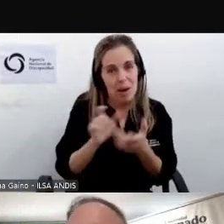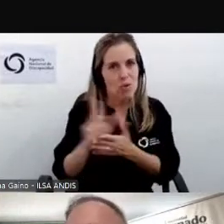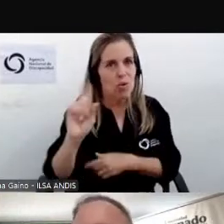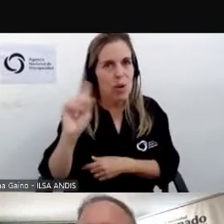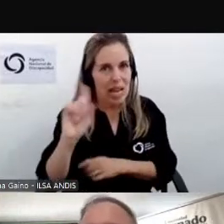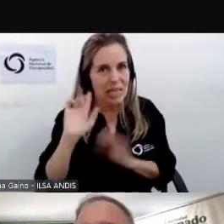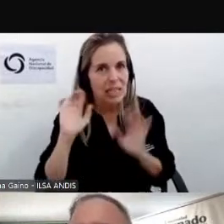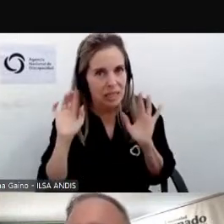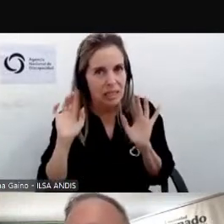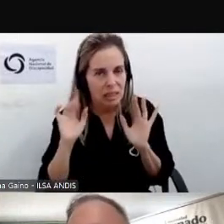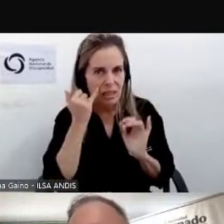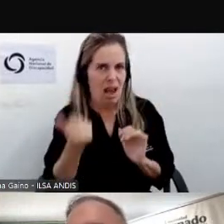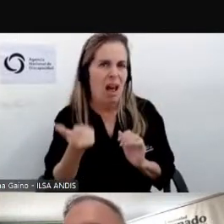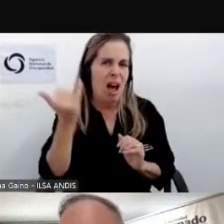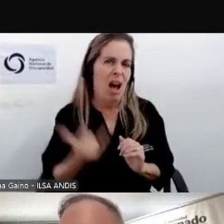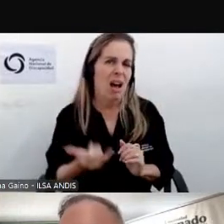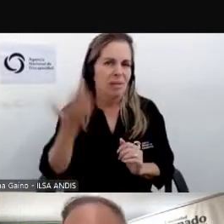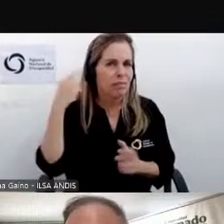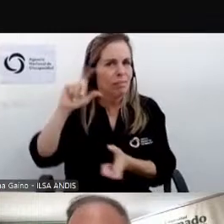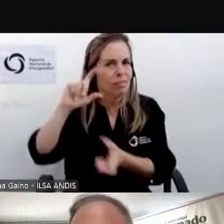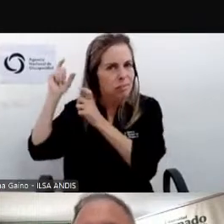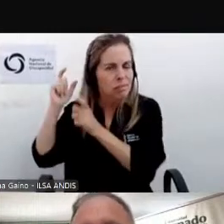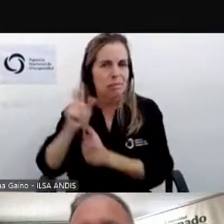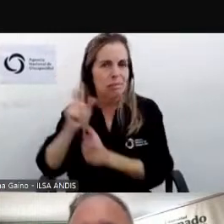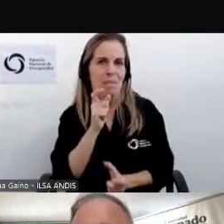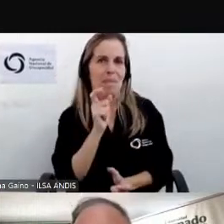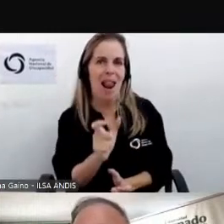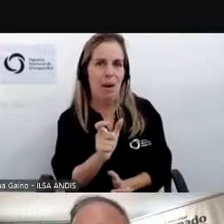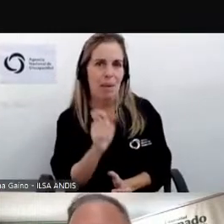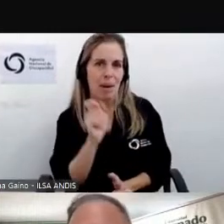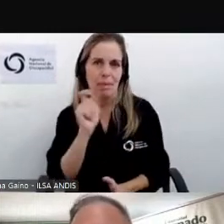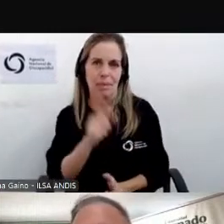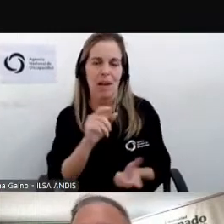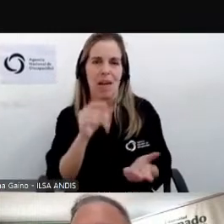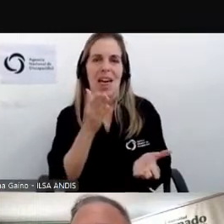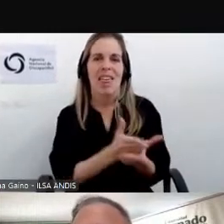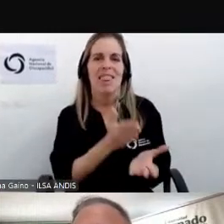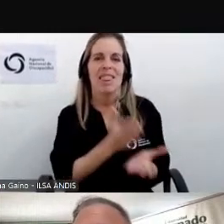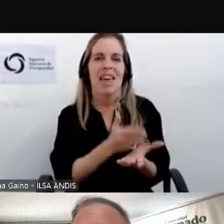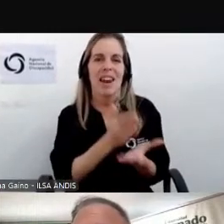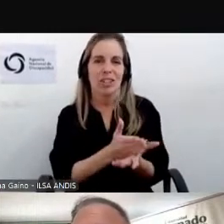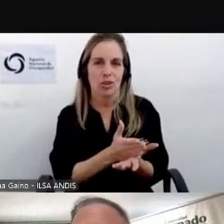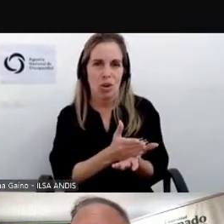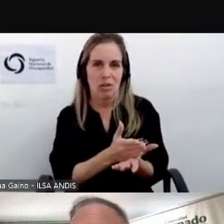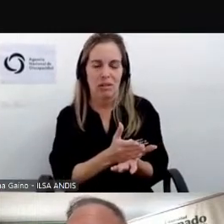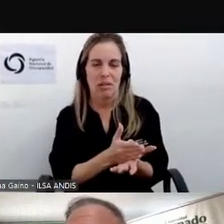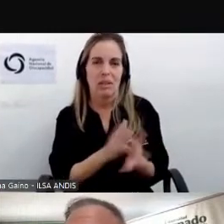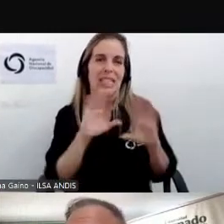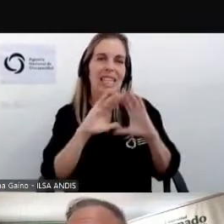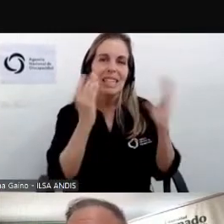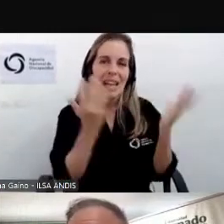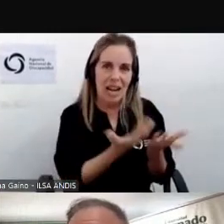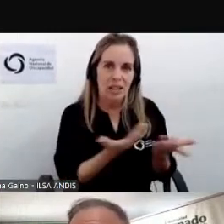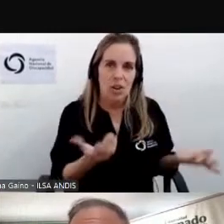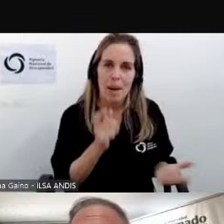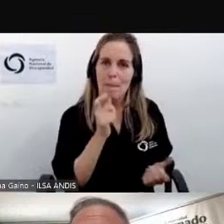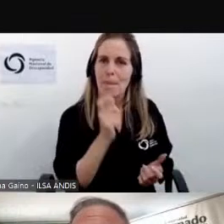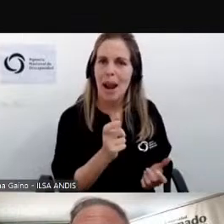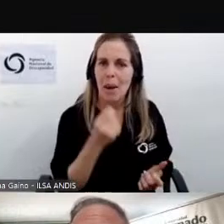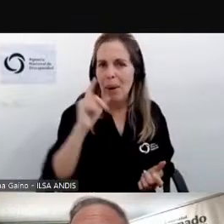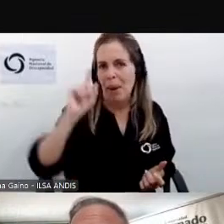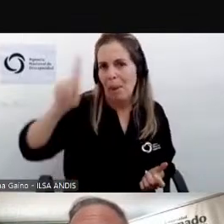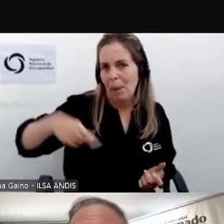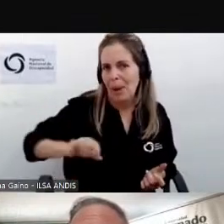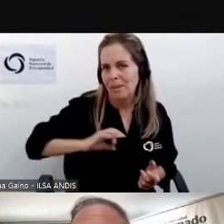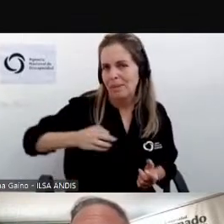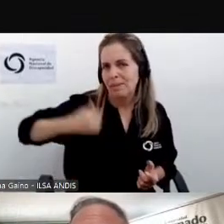alone it's a concept that has not been a part of international law or regulations.